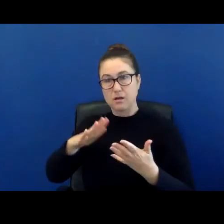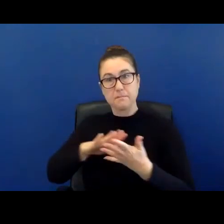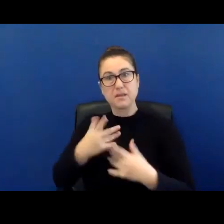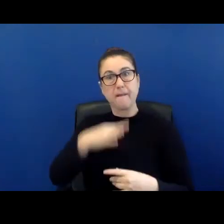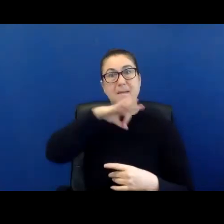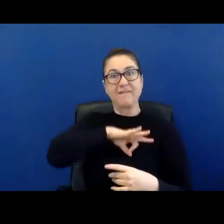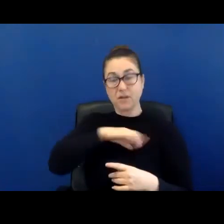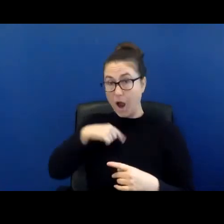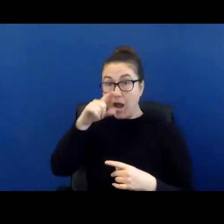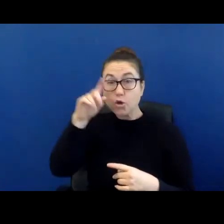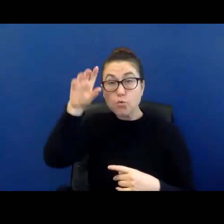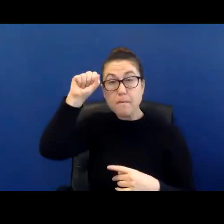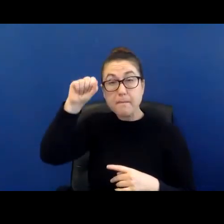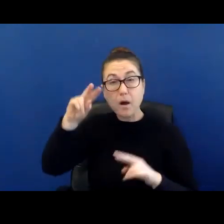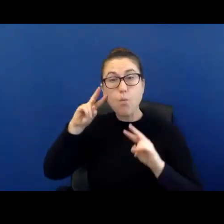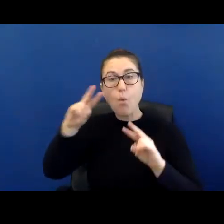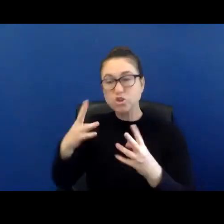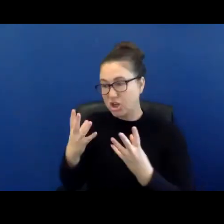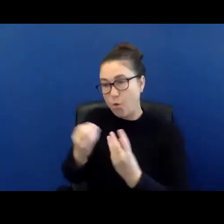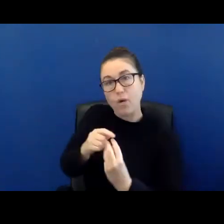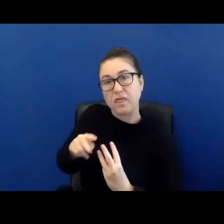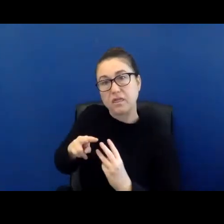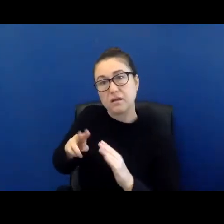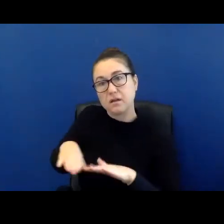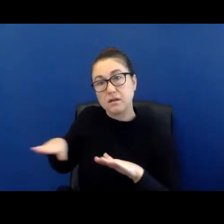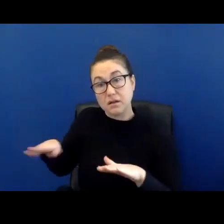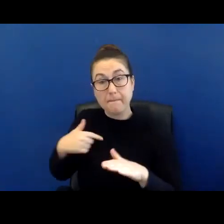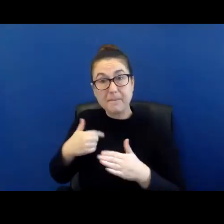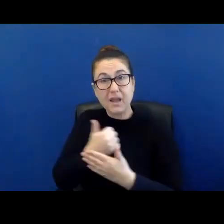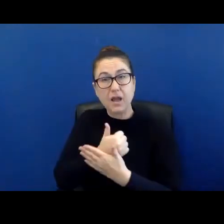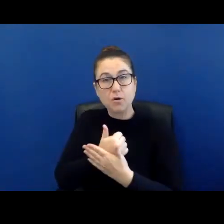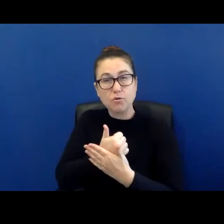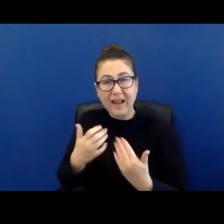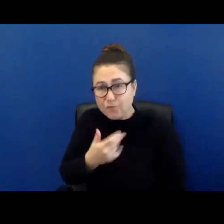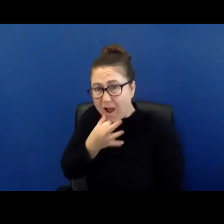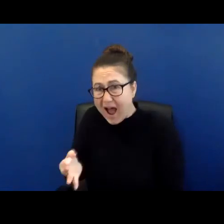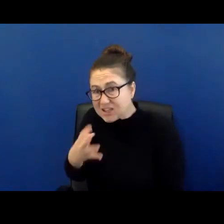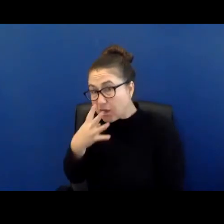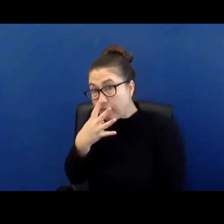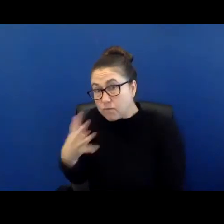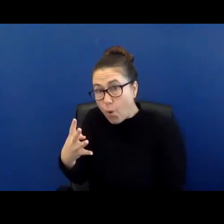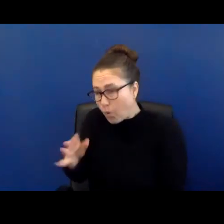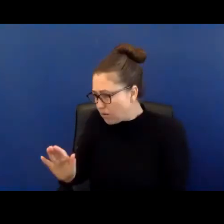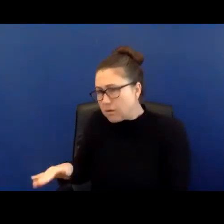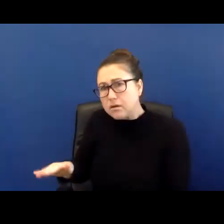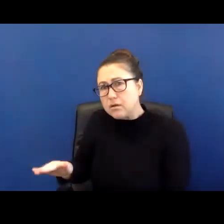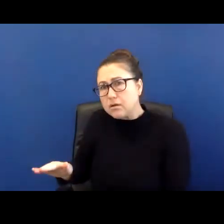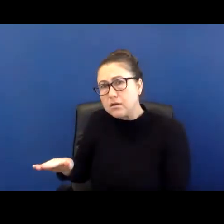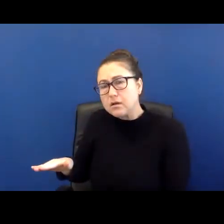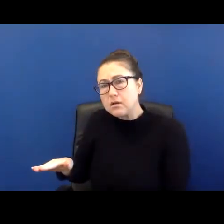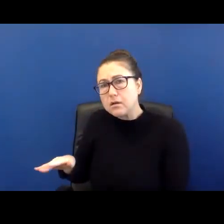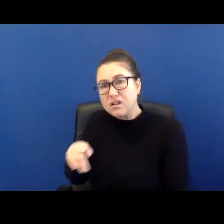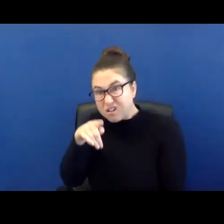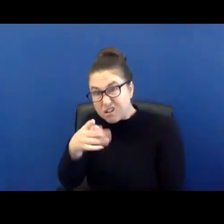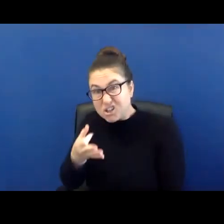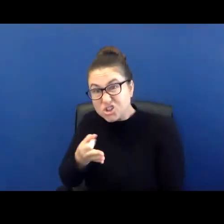I remember watching programs with them and regularly having to ask my four-year-old son, is that